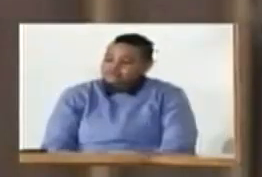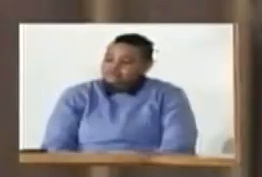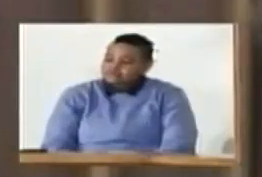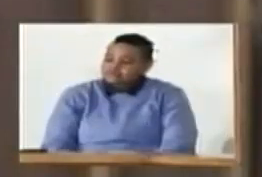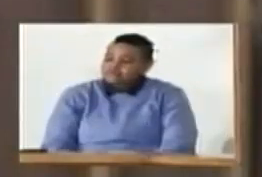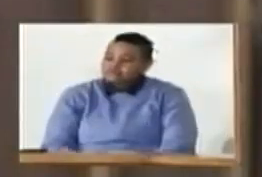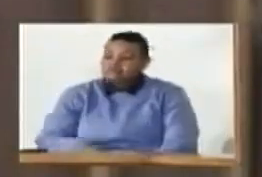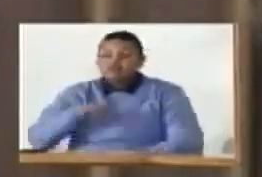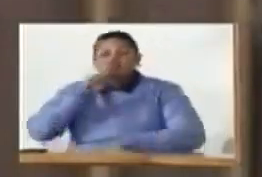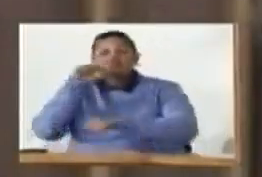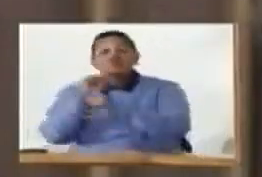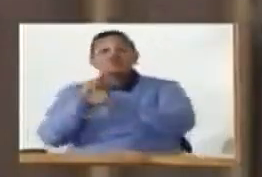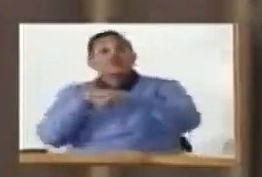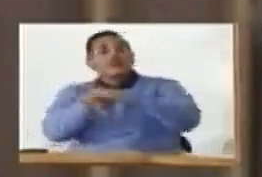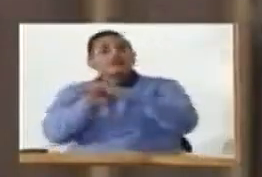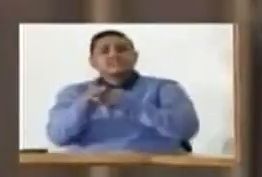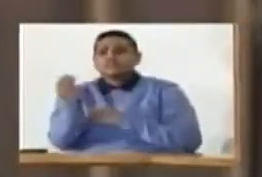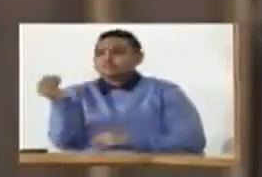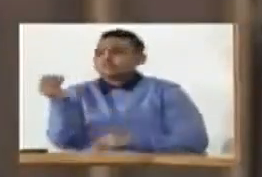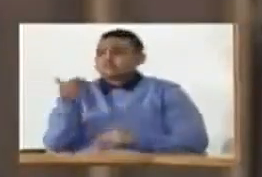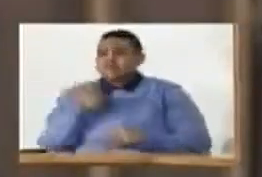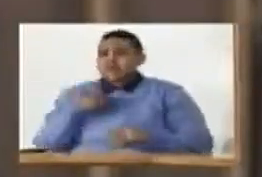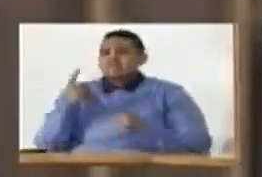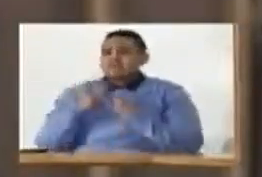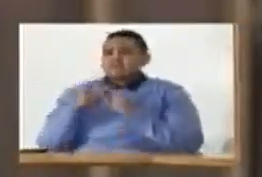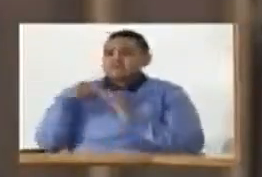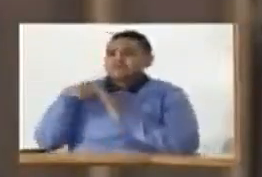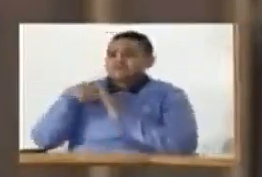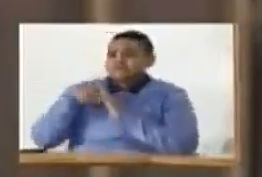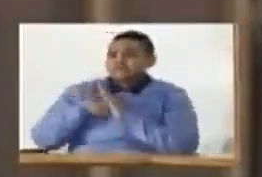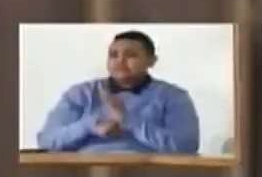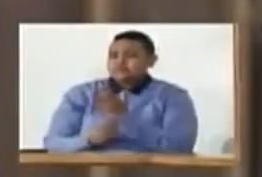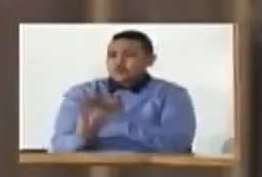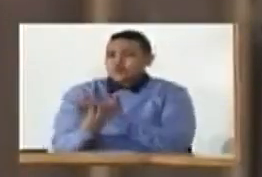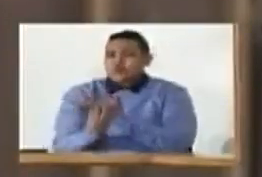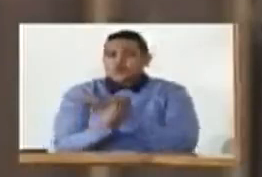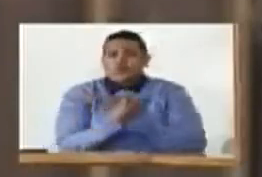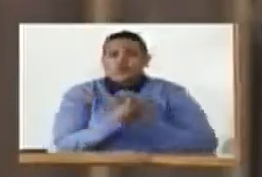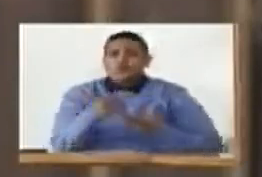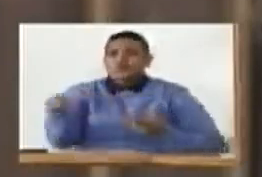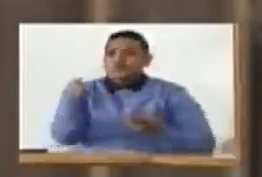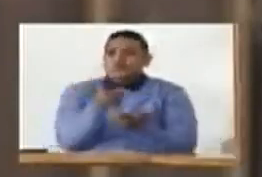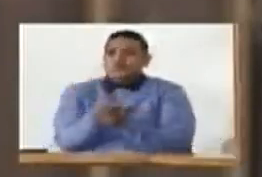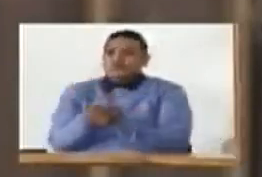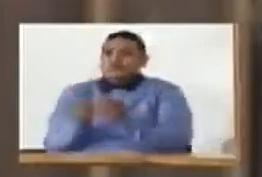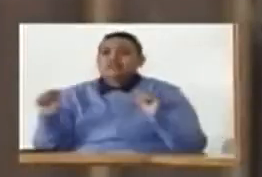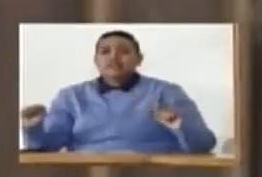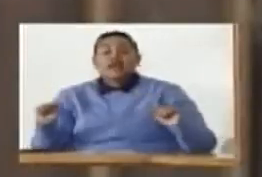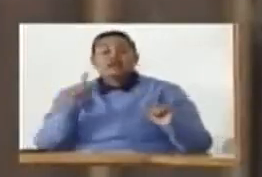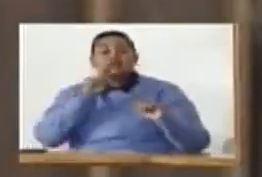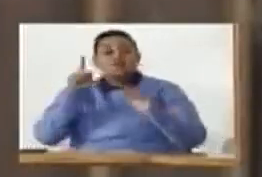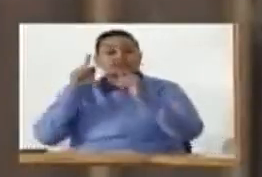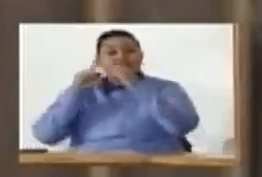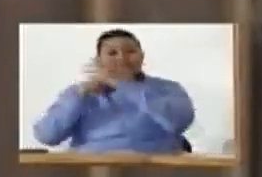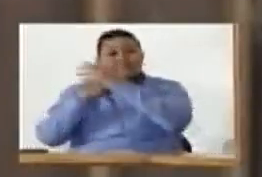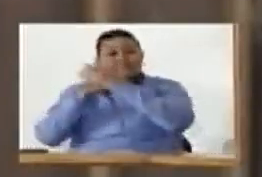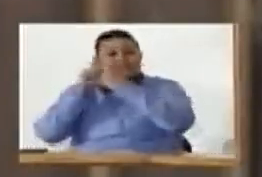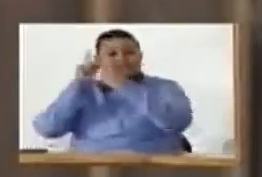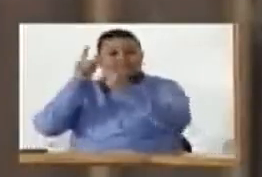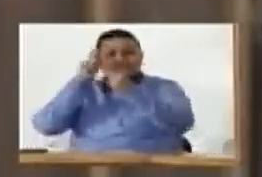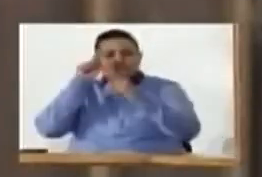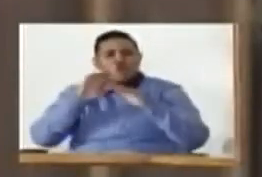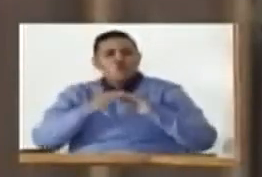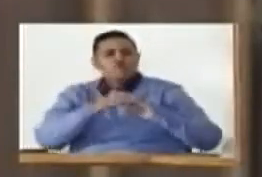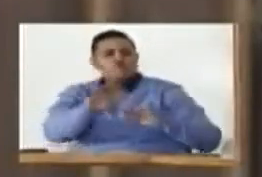Ensuring access to finance and deepening financial inclusion is a key objective of the government.